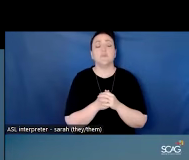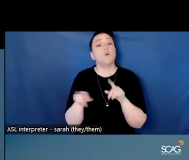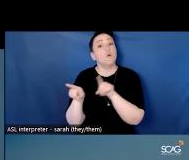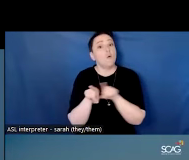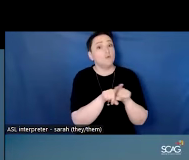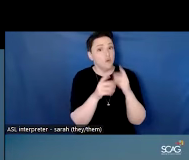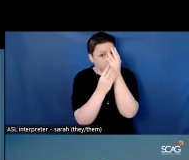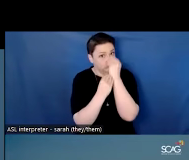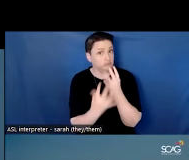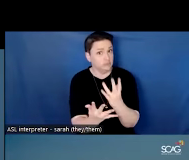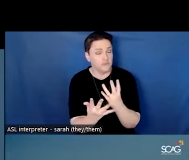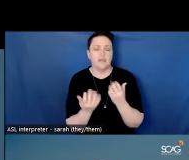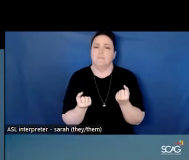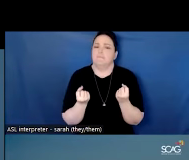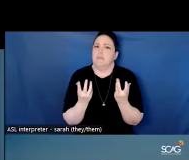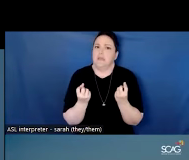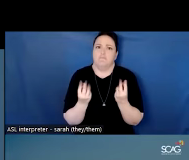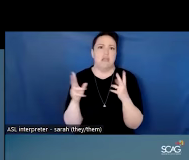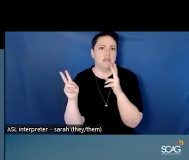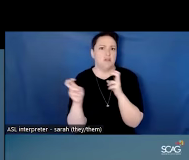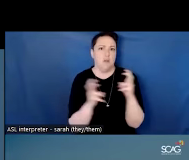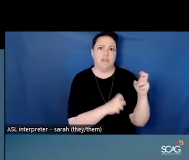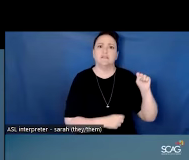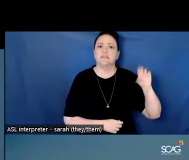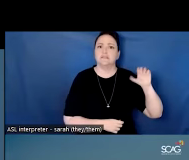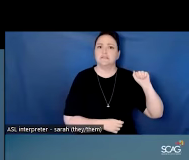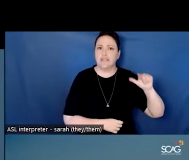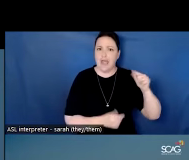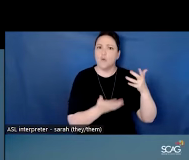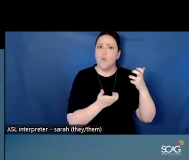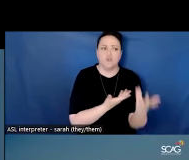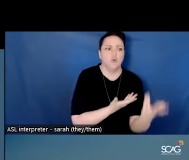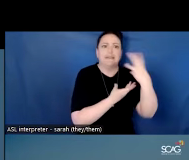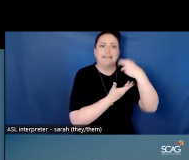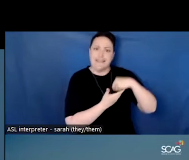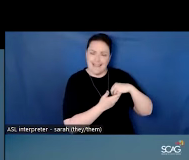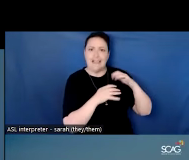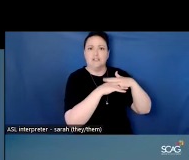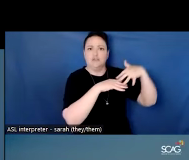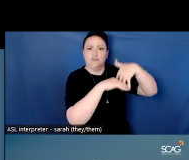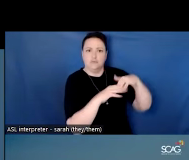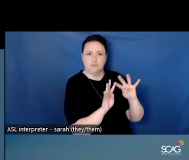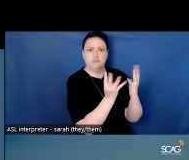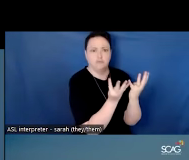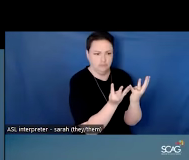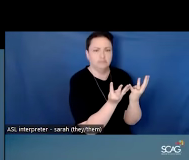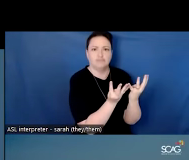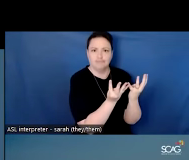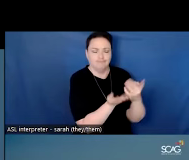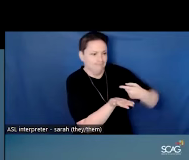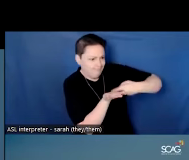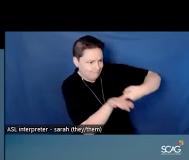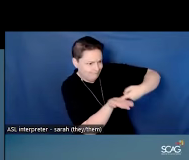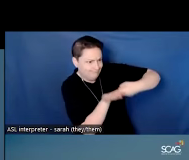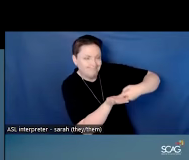this is just one of the many topics that SCAG aims to engage with our tribal community members on in the near future. So